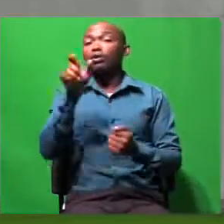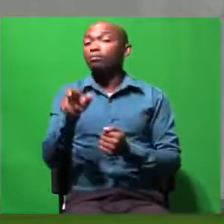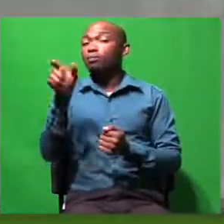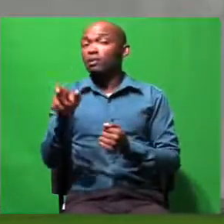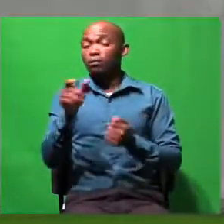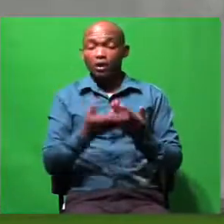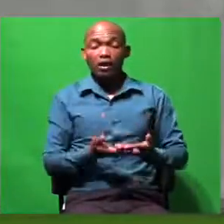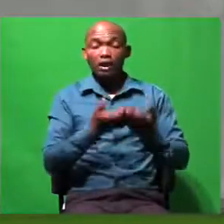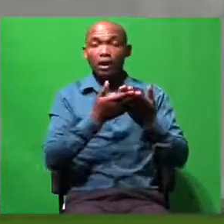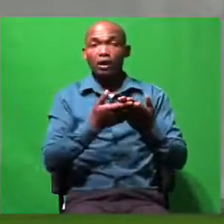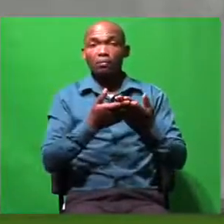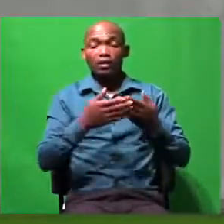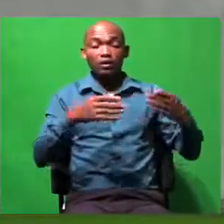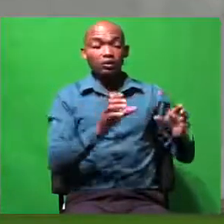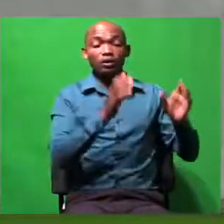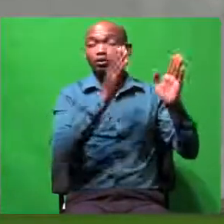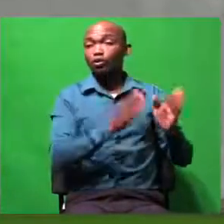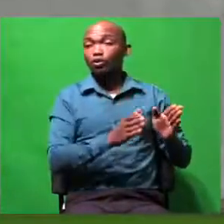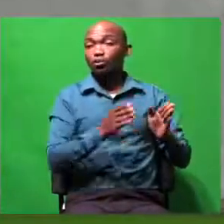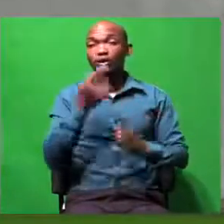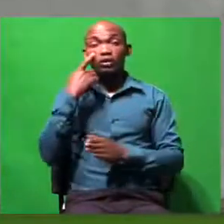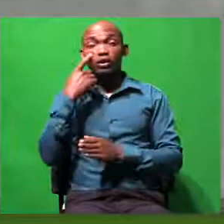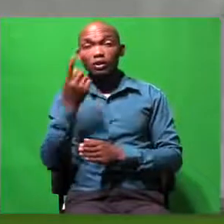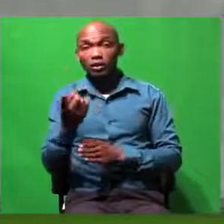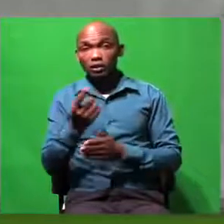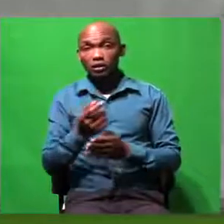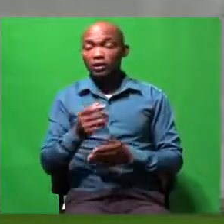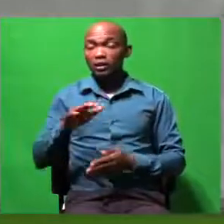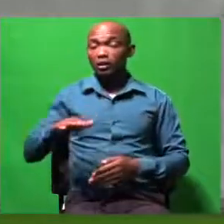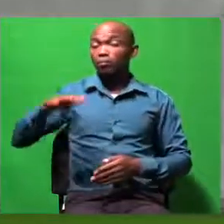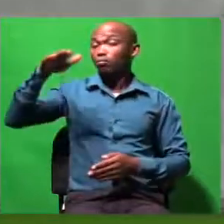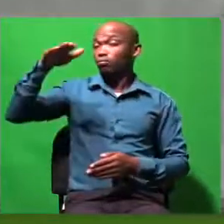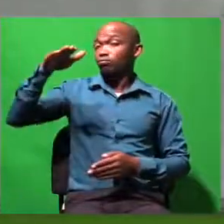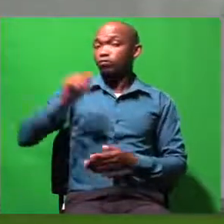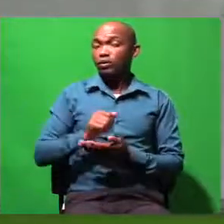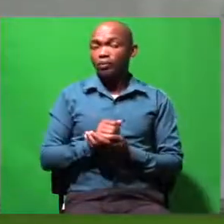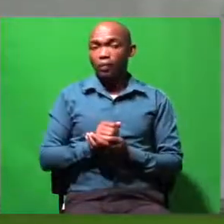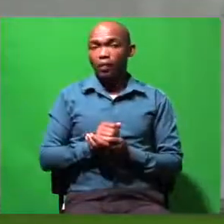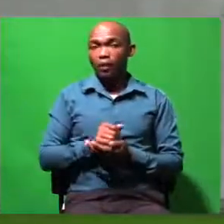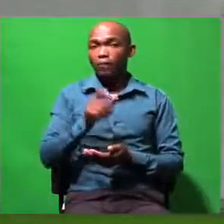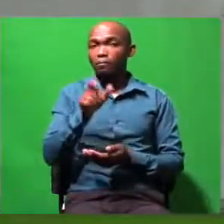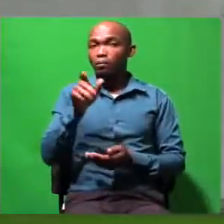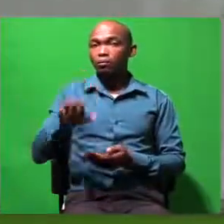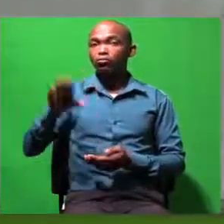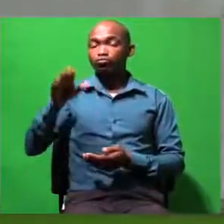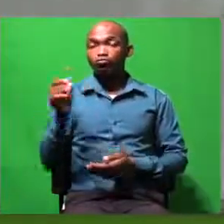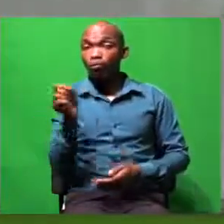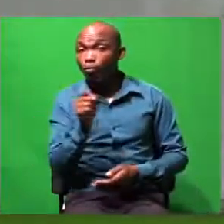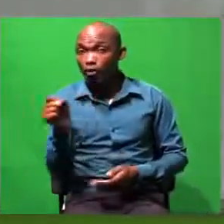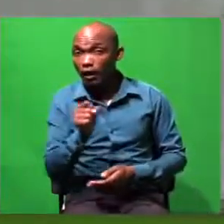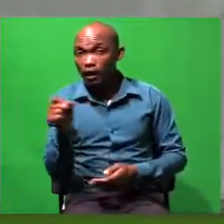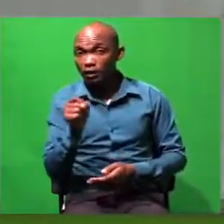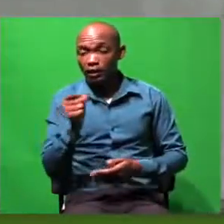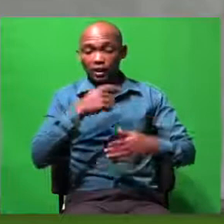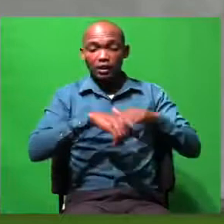those special groups. Let's say, for example, you see an elder in